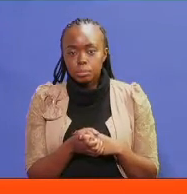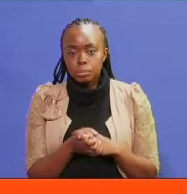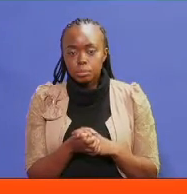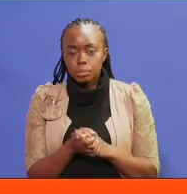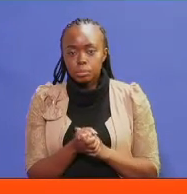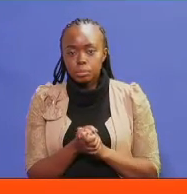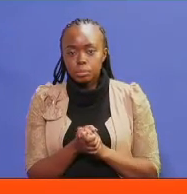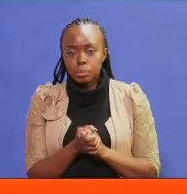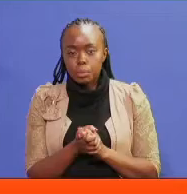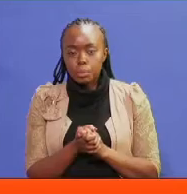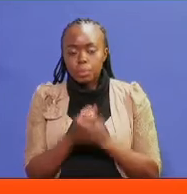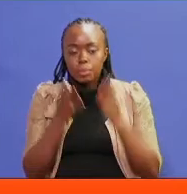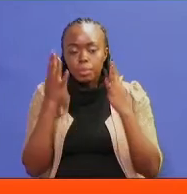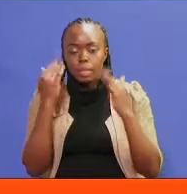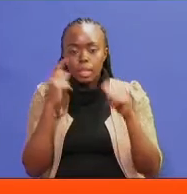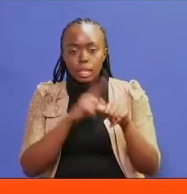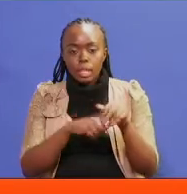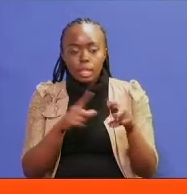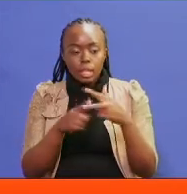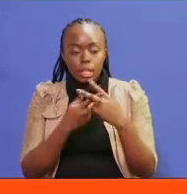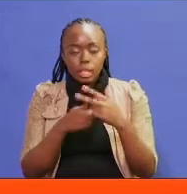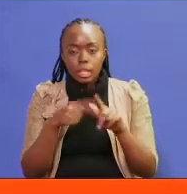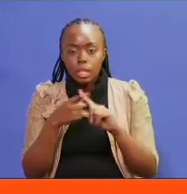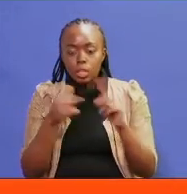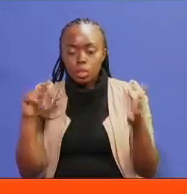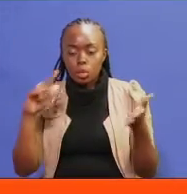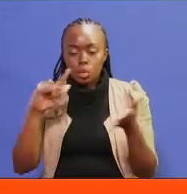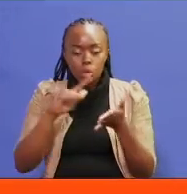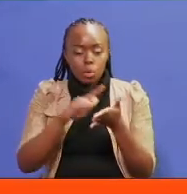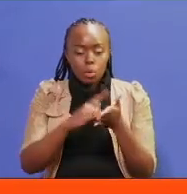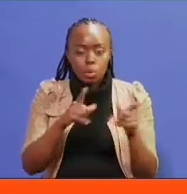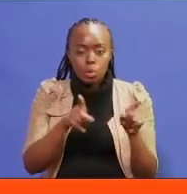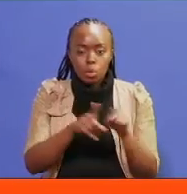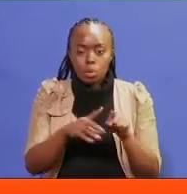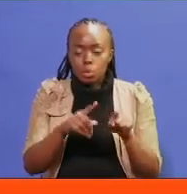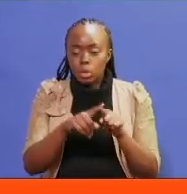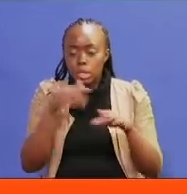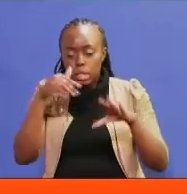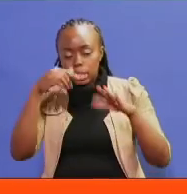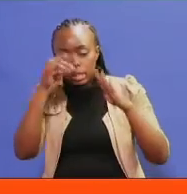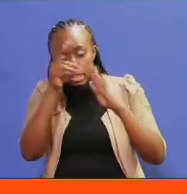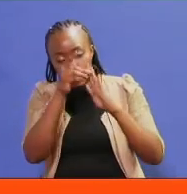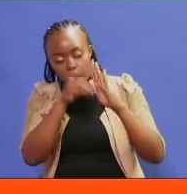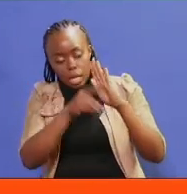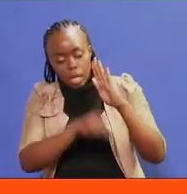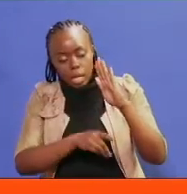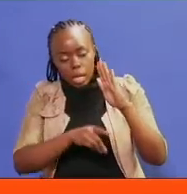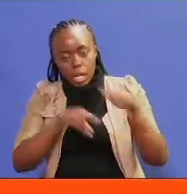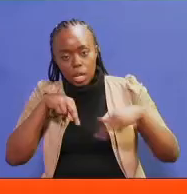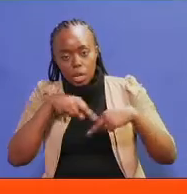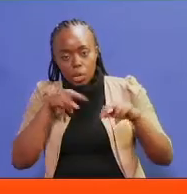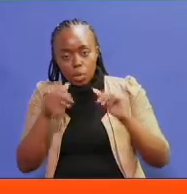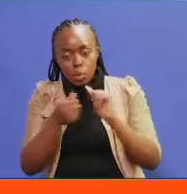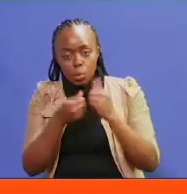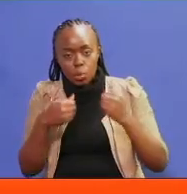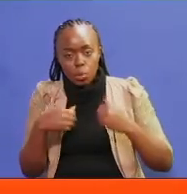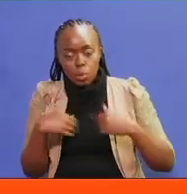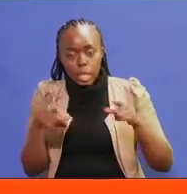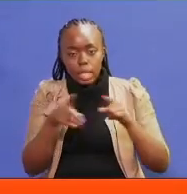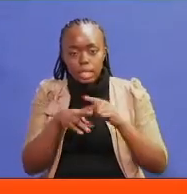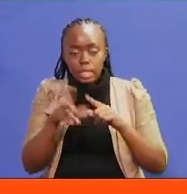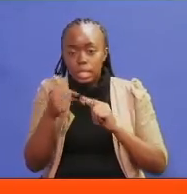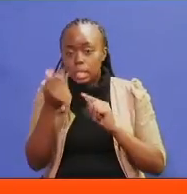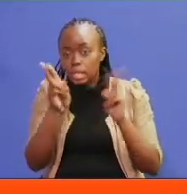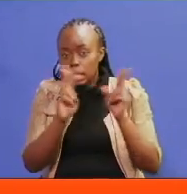They set off in their boat from Comoros Island, sailing deep into the Indian Ocean, optimistic and eager to cross over